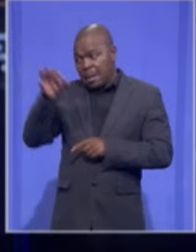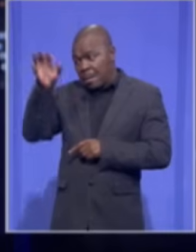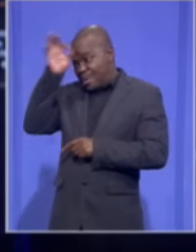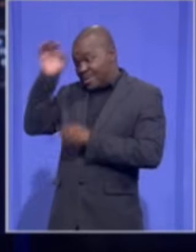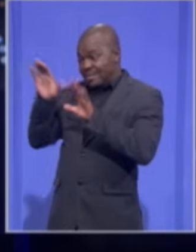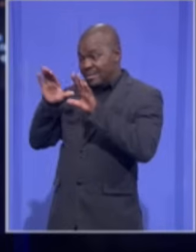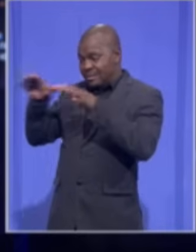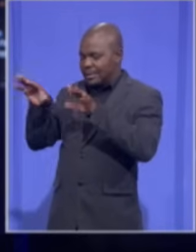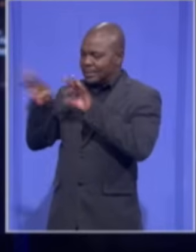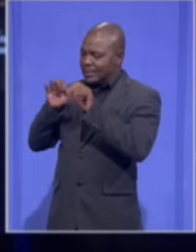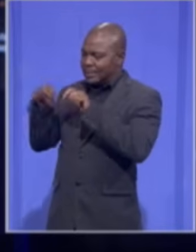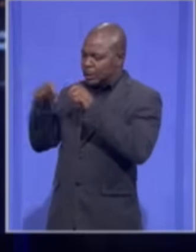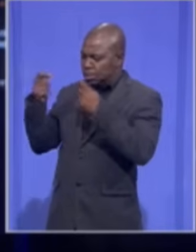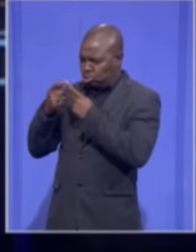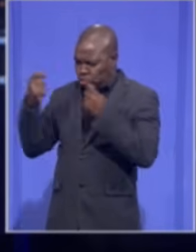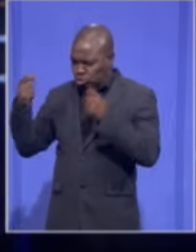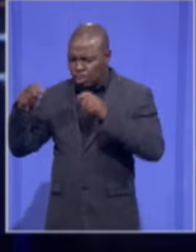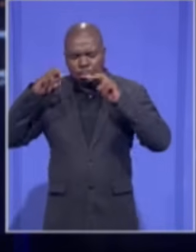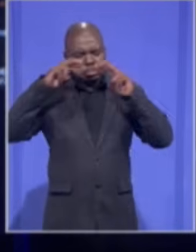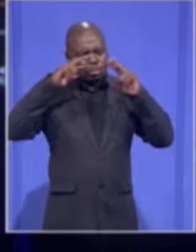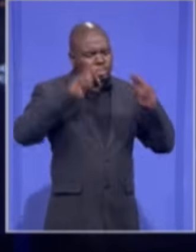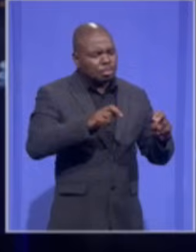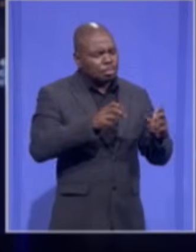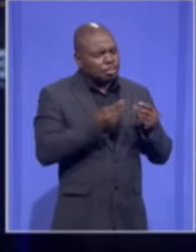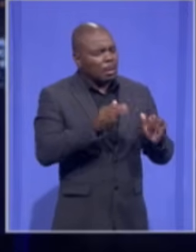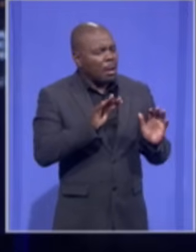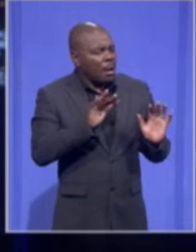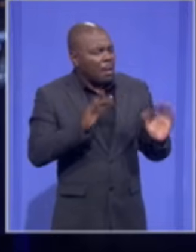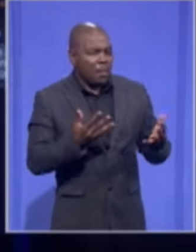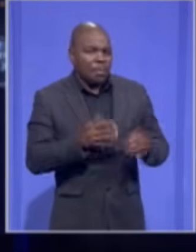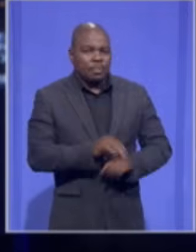matla wa mafokisi bakeng sa ho fuputsa ketsahalo ena.